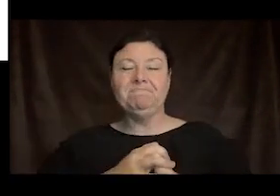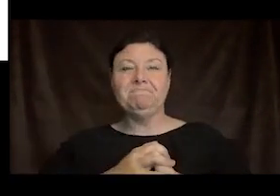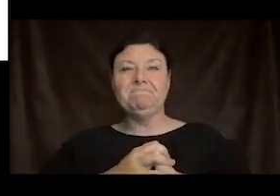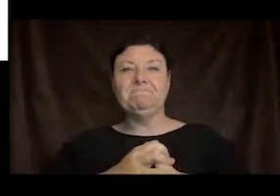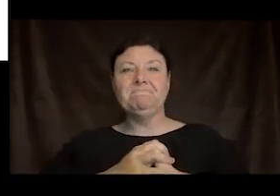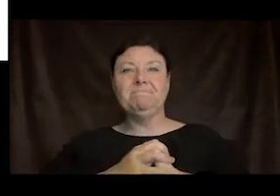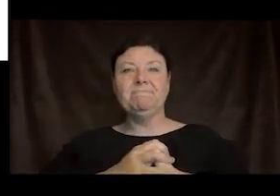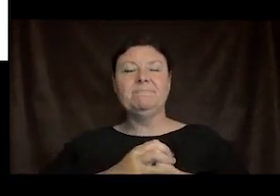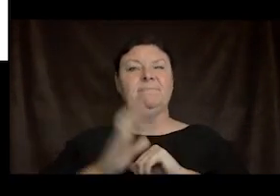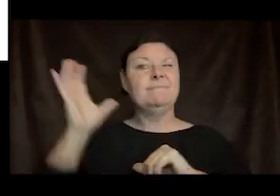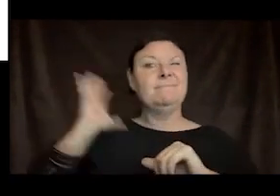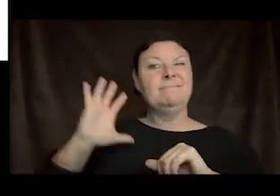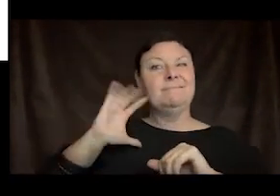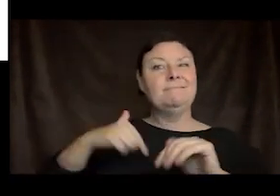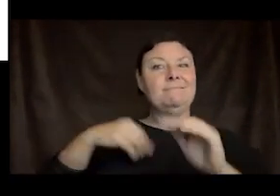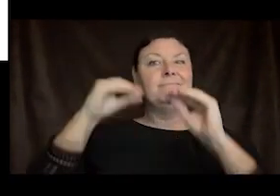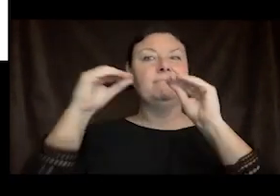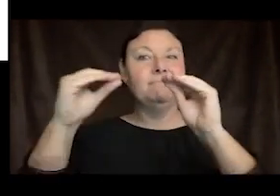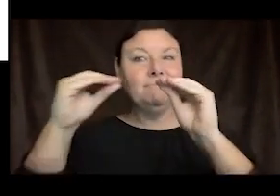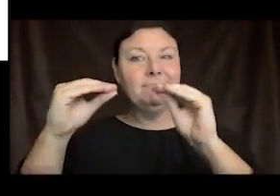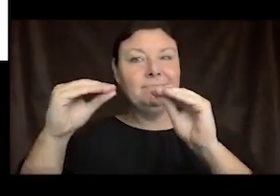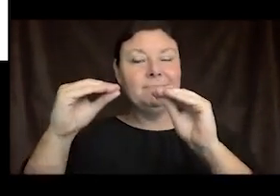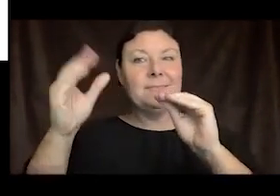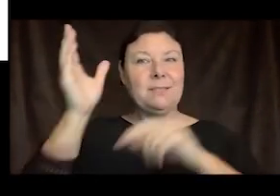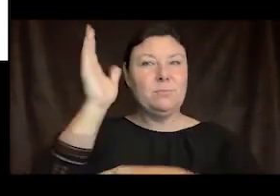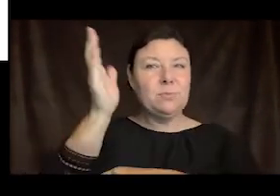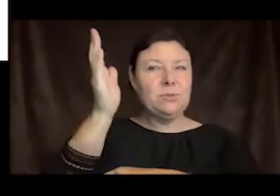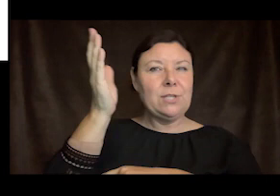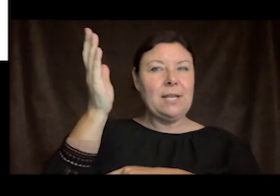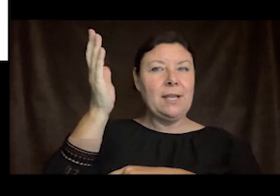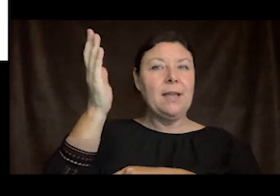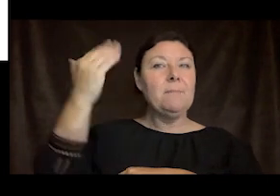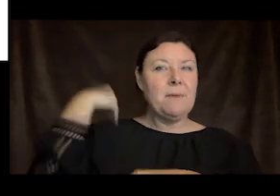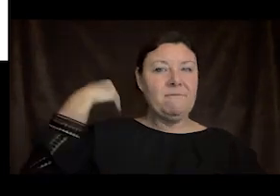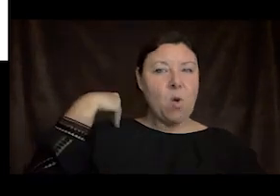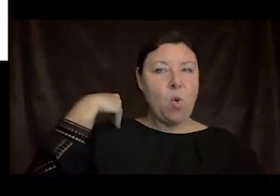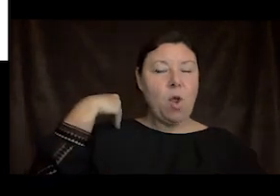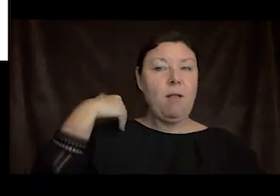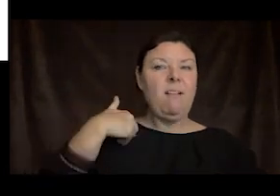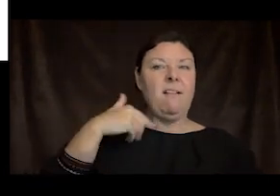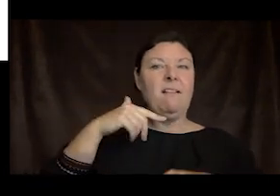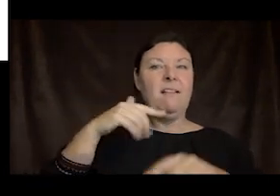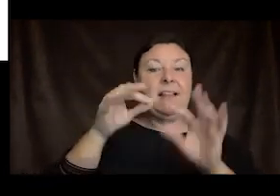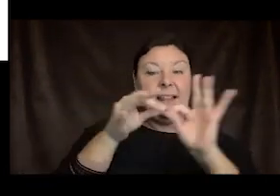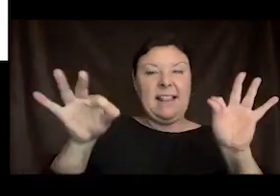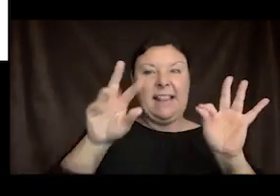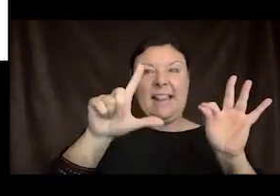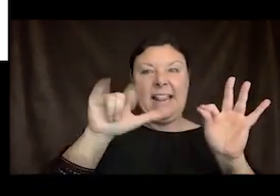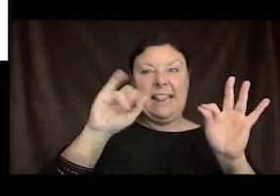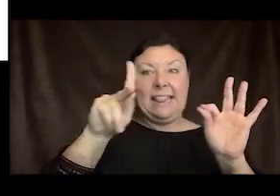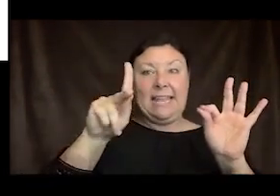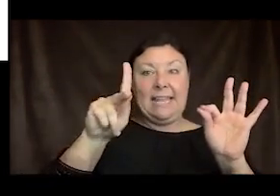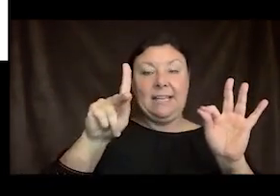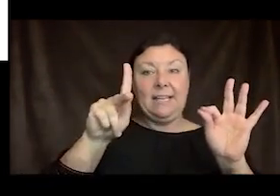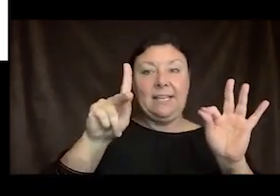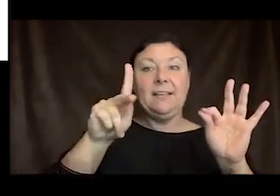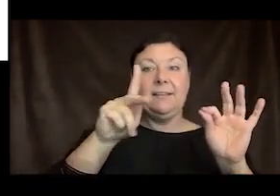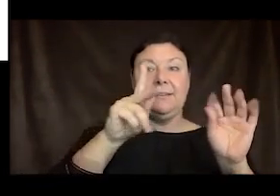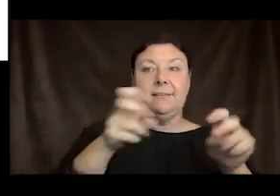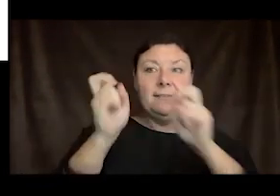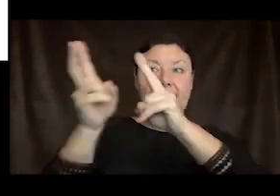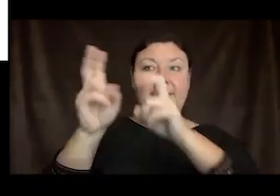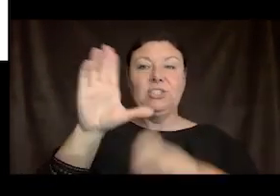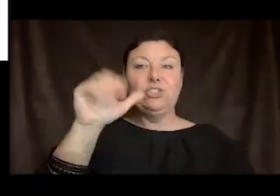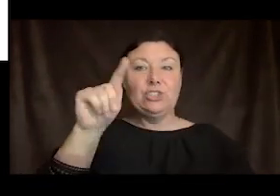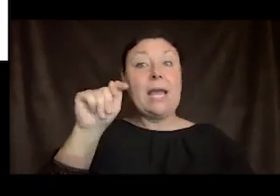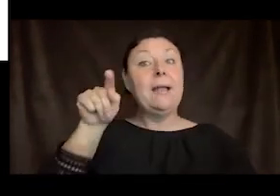I was going to say webinar, but the presentation that I gave the last time it's in the chat, I believe, takes you a